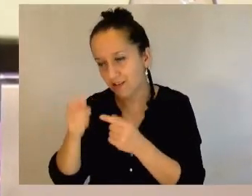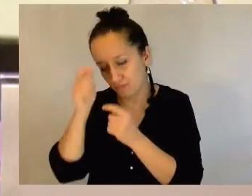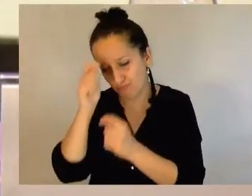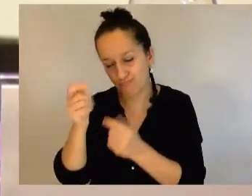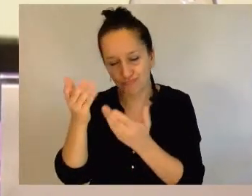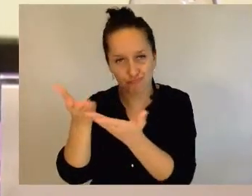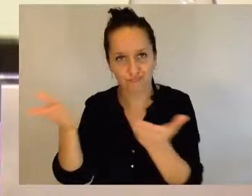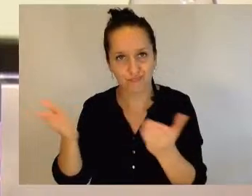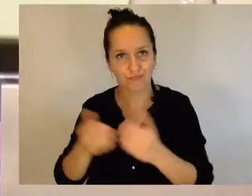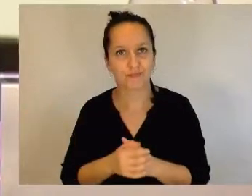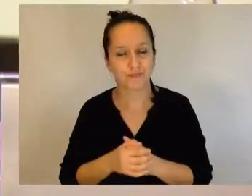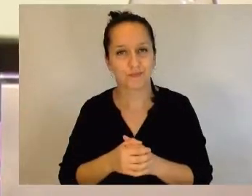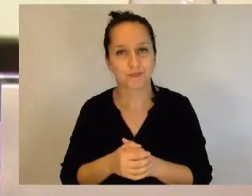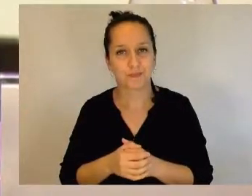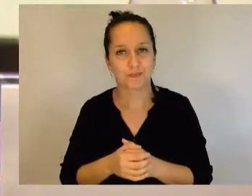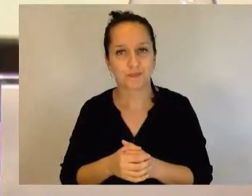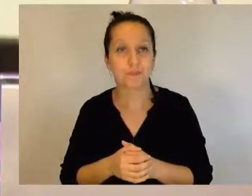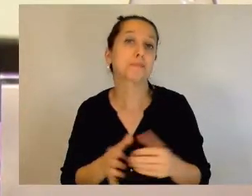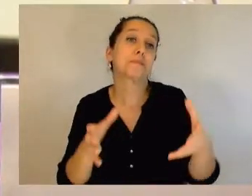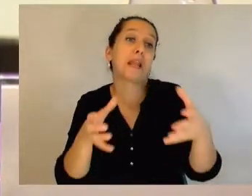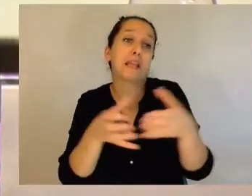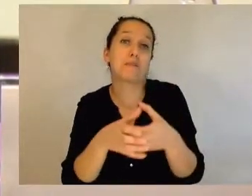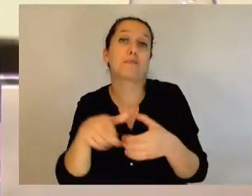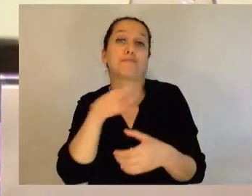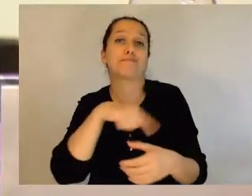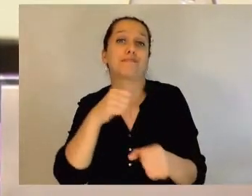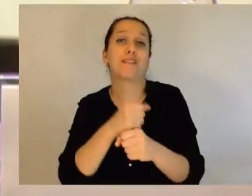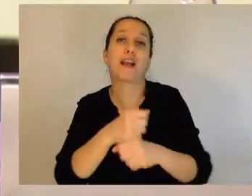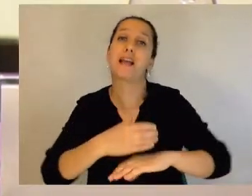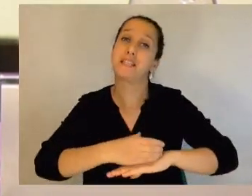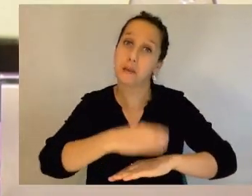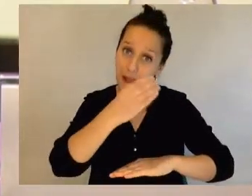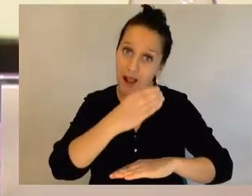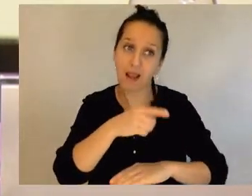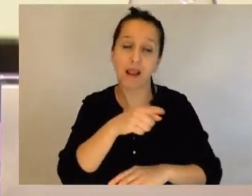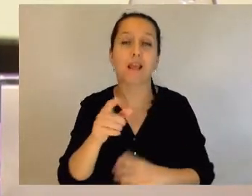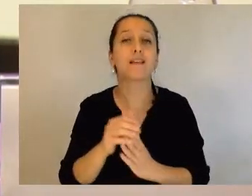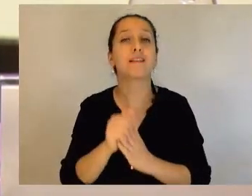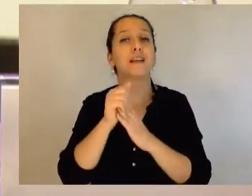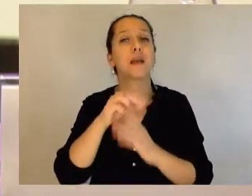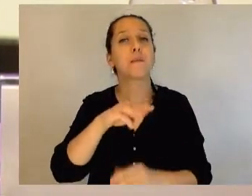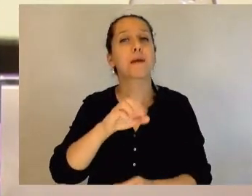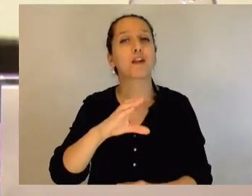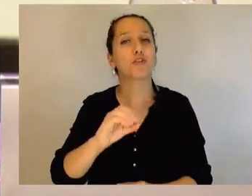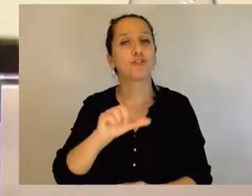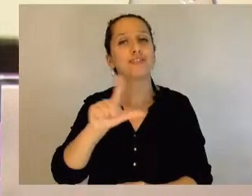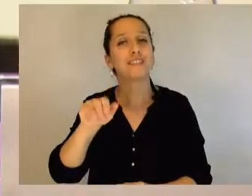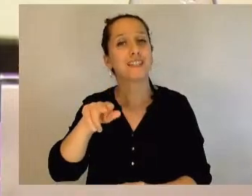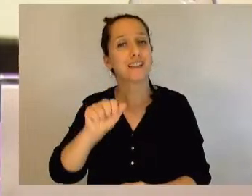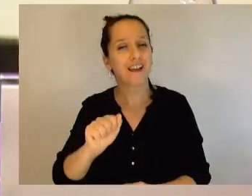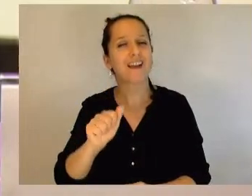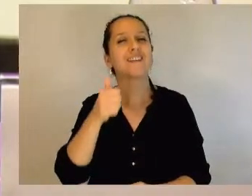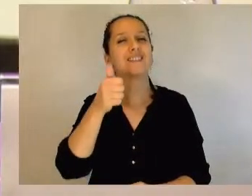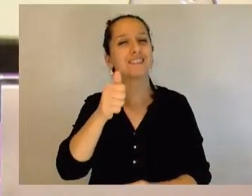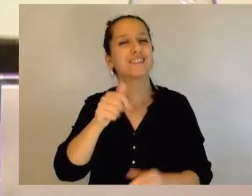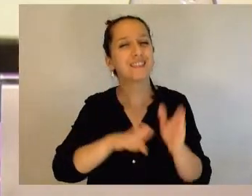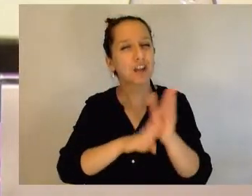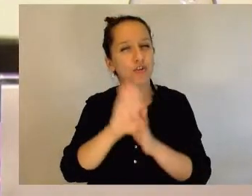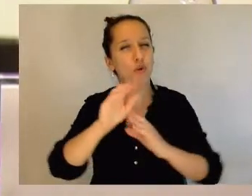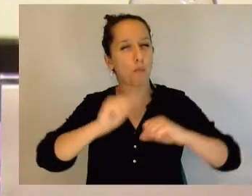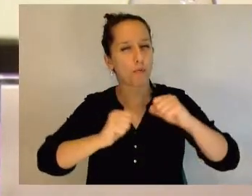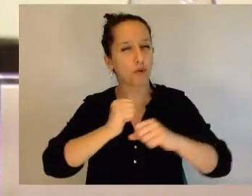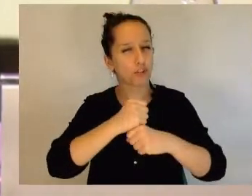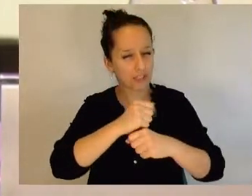be recognized and thanked. And of course, ECLAC, under the leadership, one part of it by